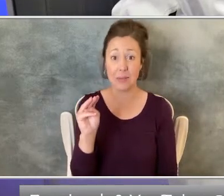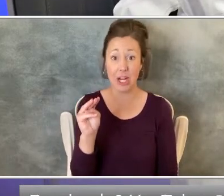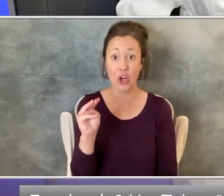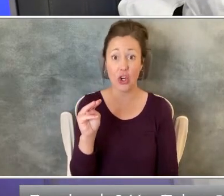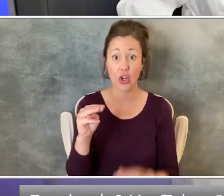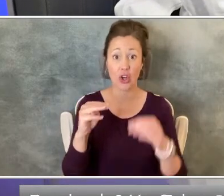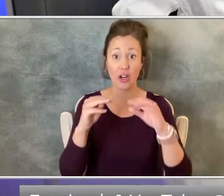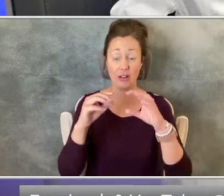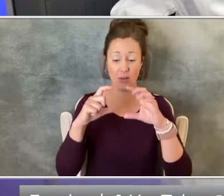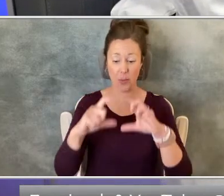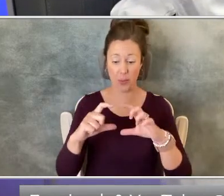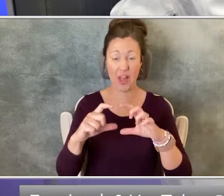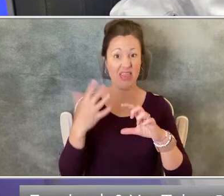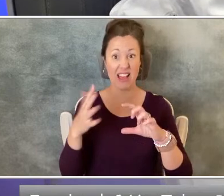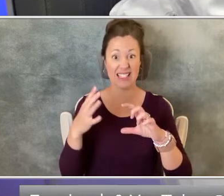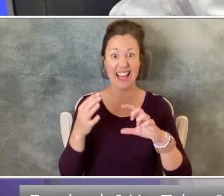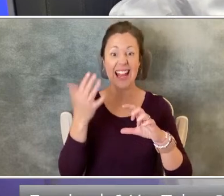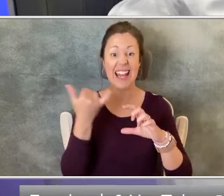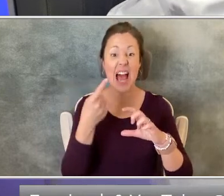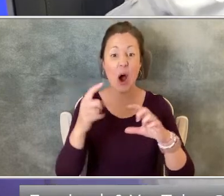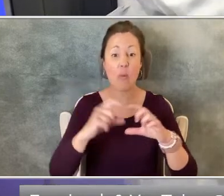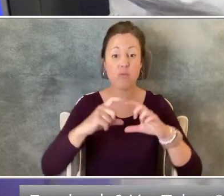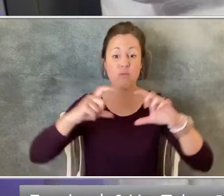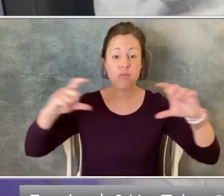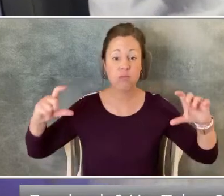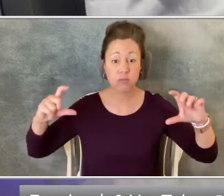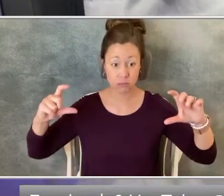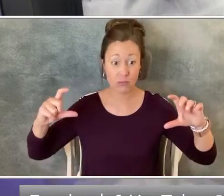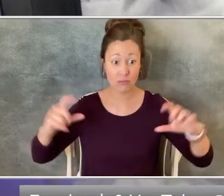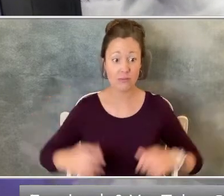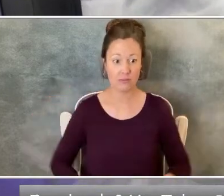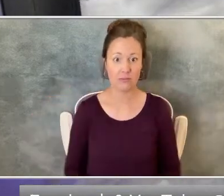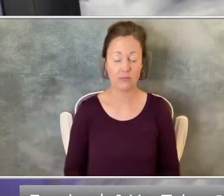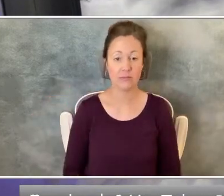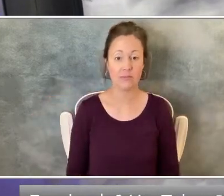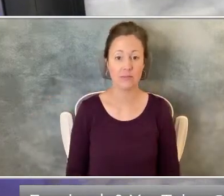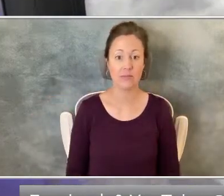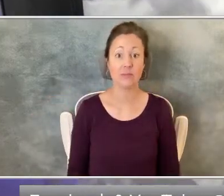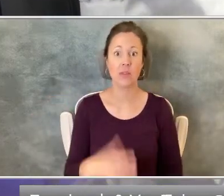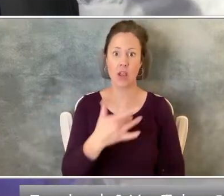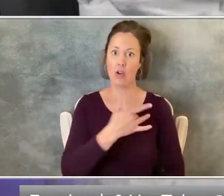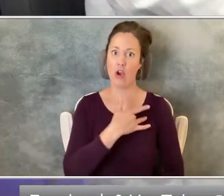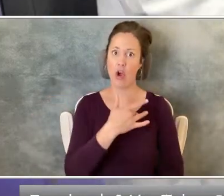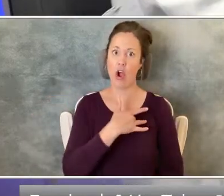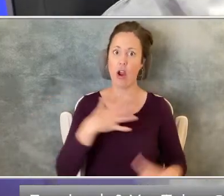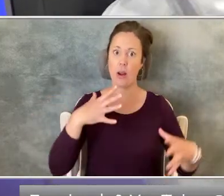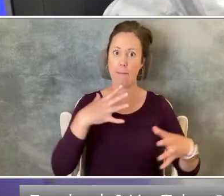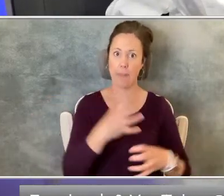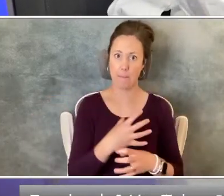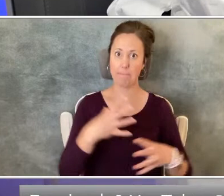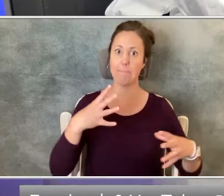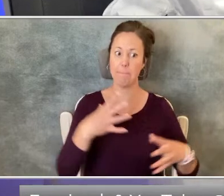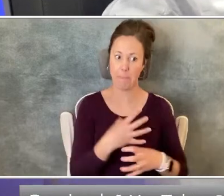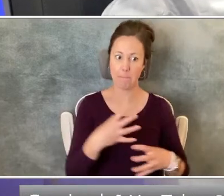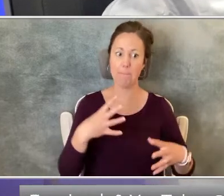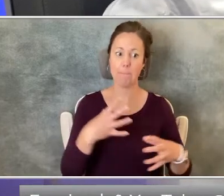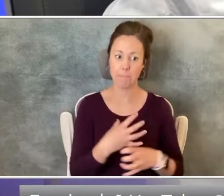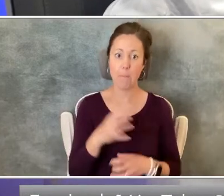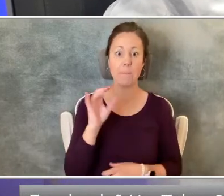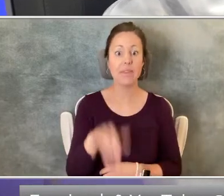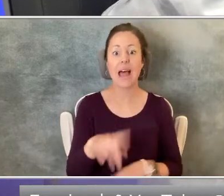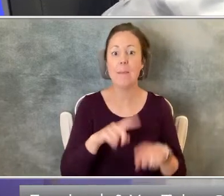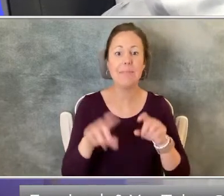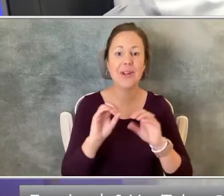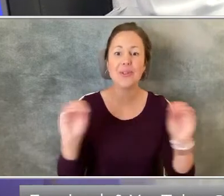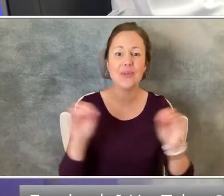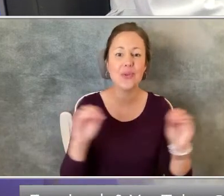And that's at the cost of the cavity. As we all know, heart is a pump. You store blood, you pump the blood, you store, but there's no space for storage.